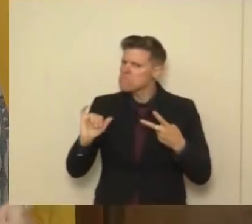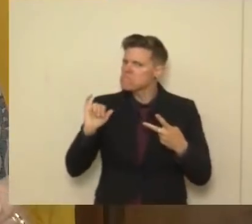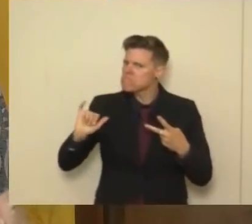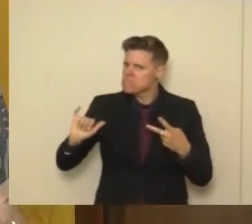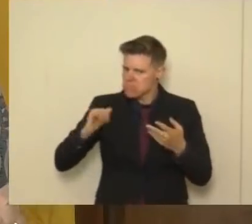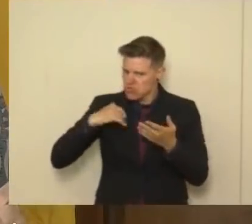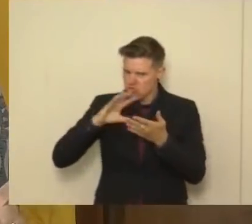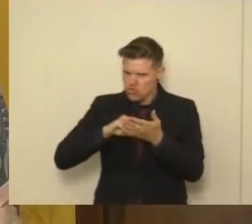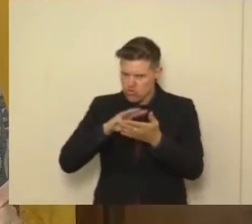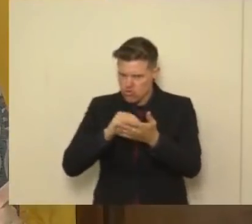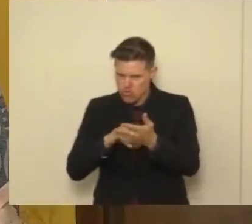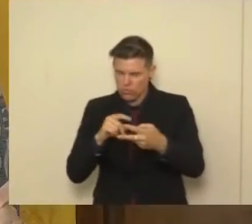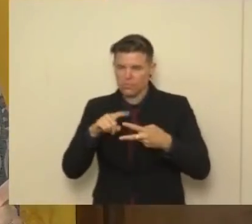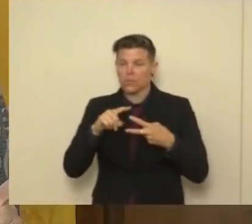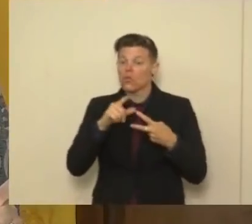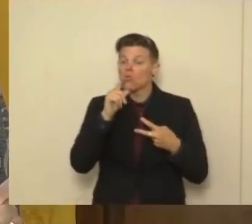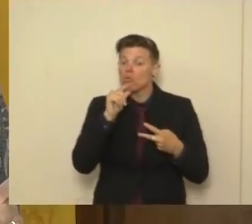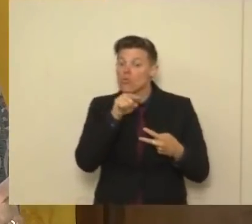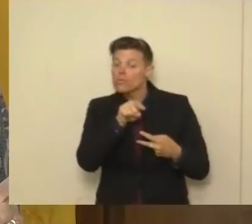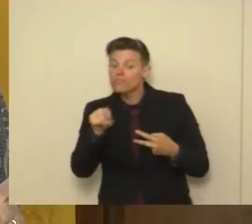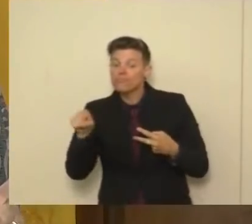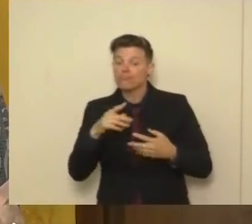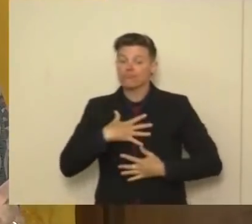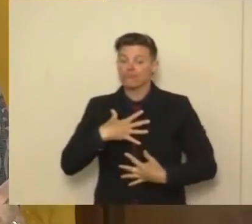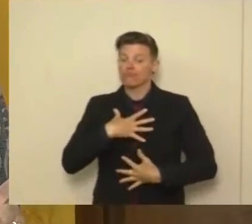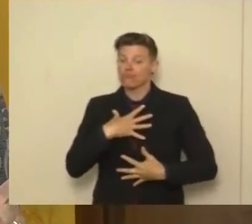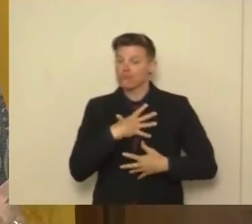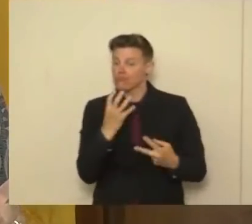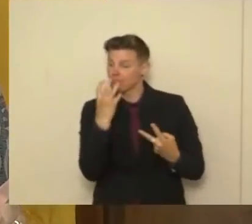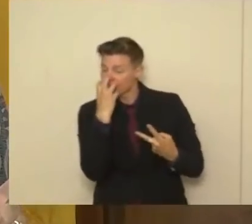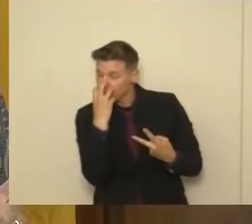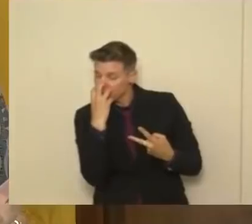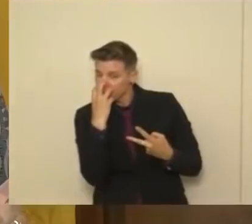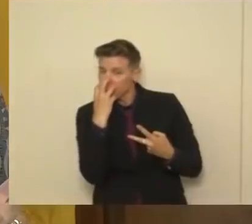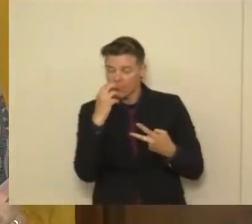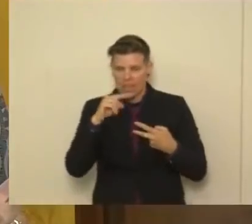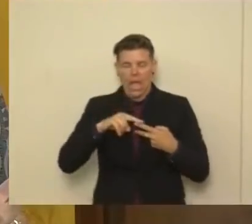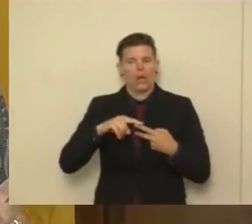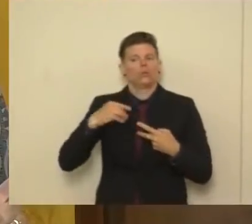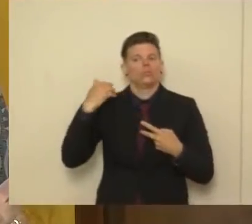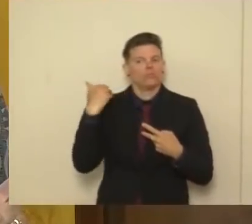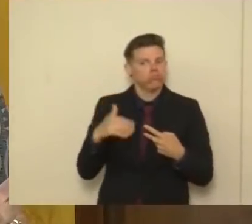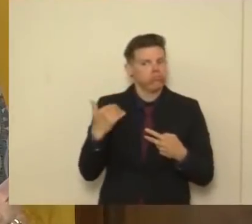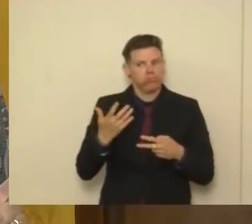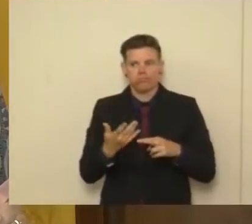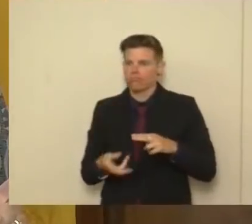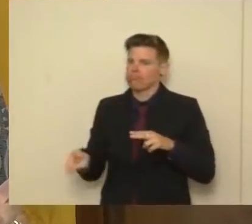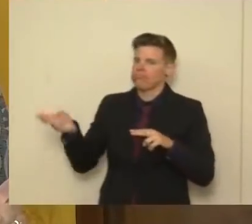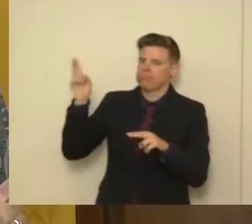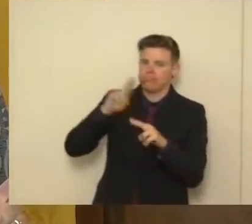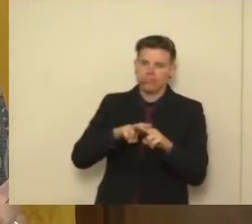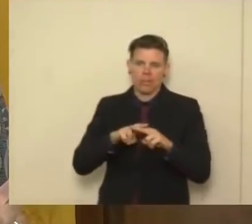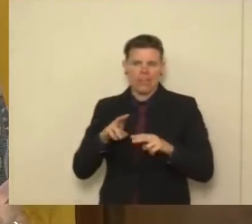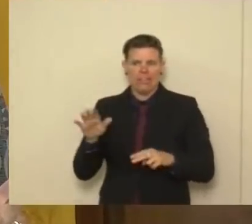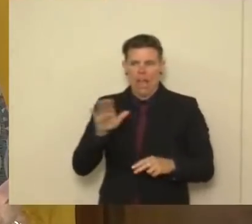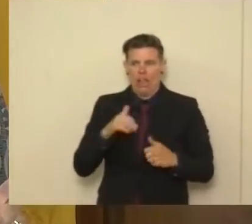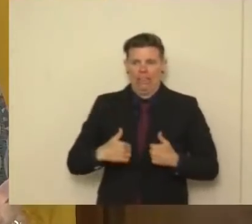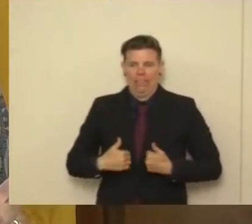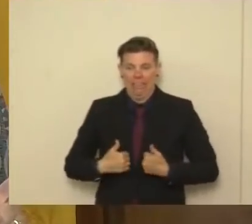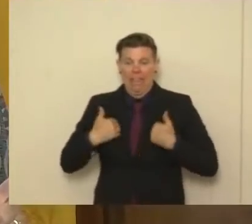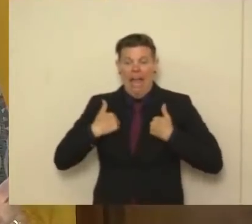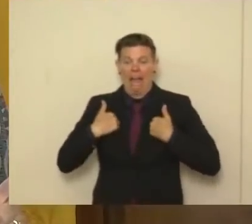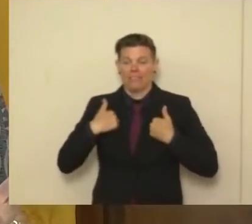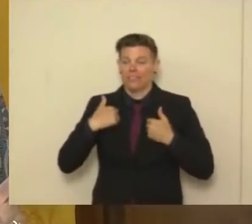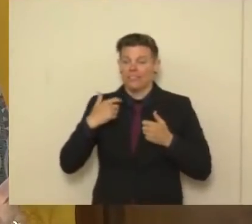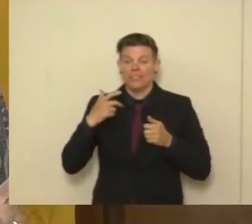going to be on a ventilator, which is dramatically increases lifelong